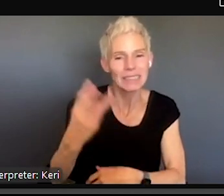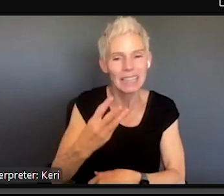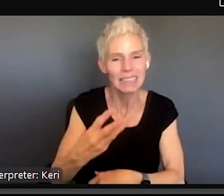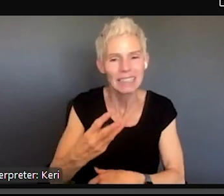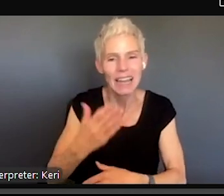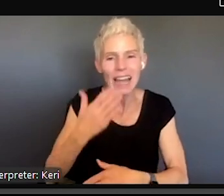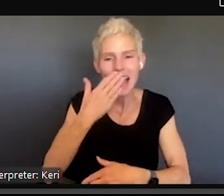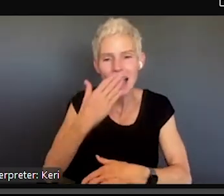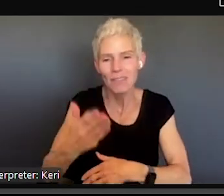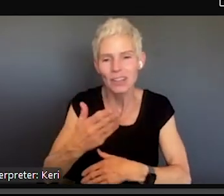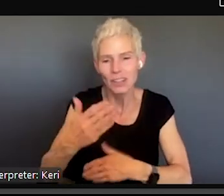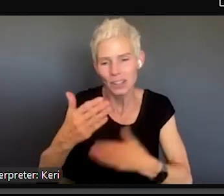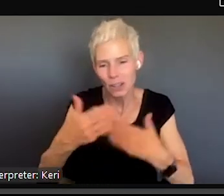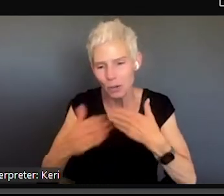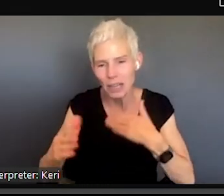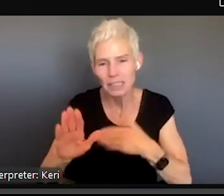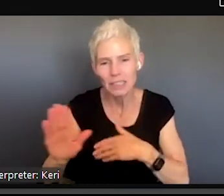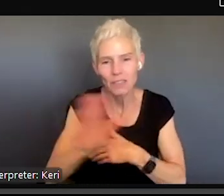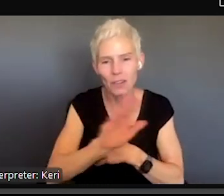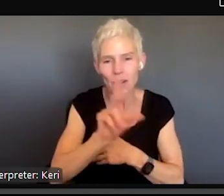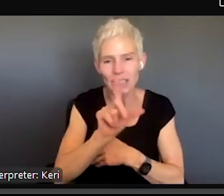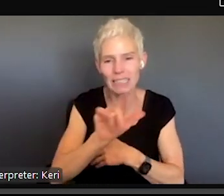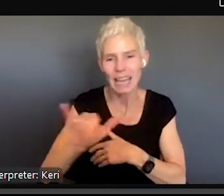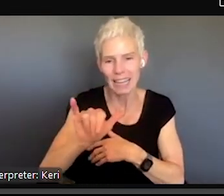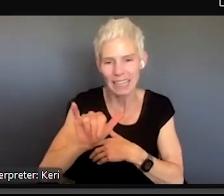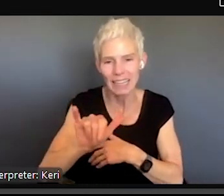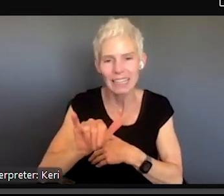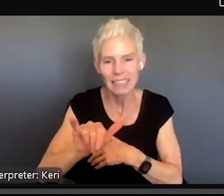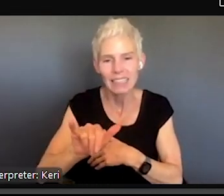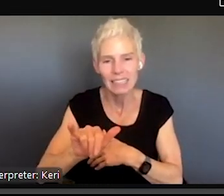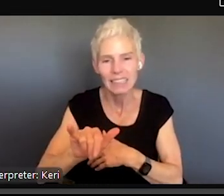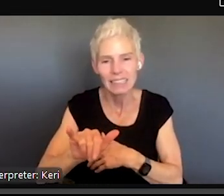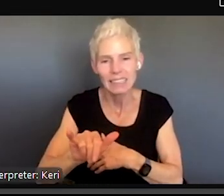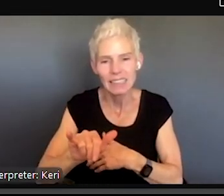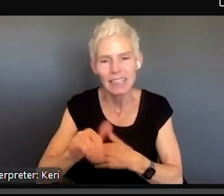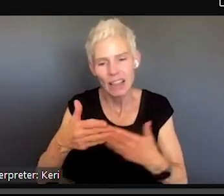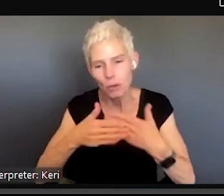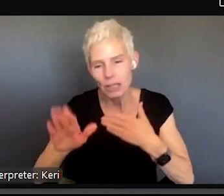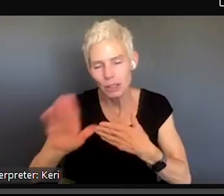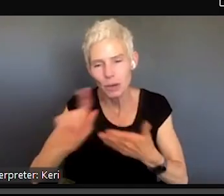Have a good rest of your day and rest of your week.